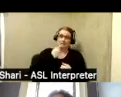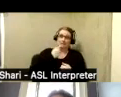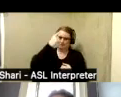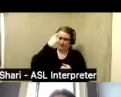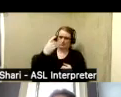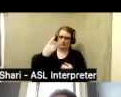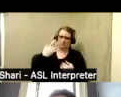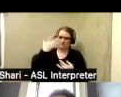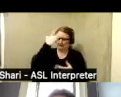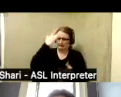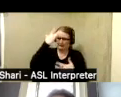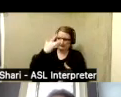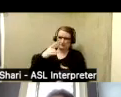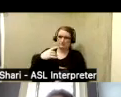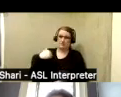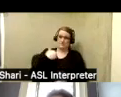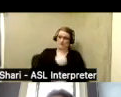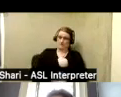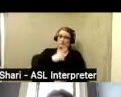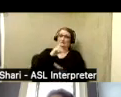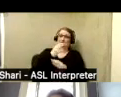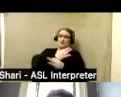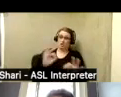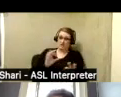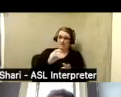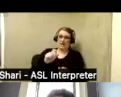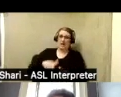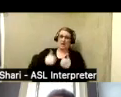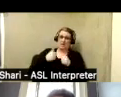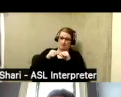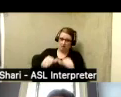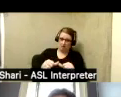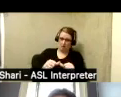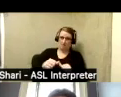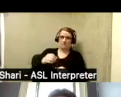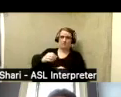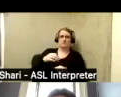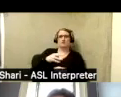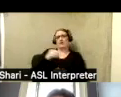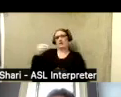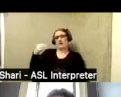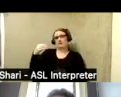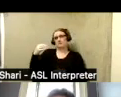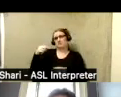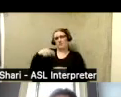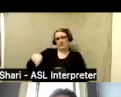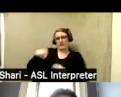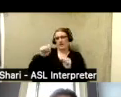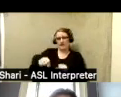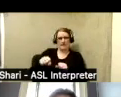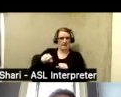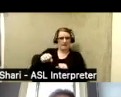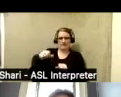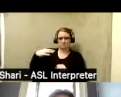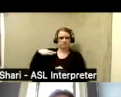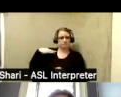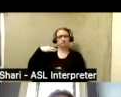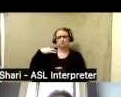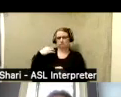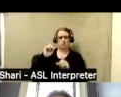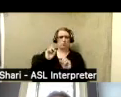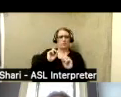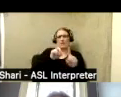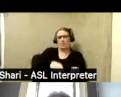Their membership is free and lifelong, and voluntariness over how they participate and when they go is central to its ethic.